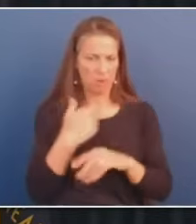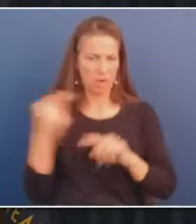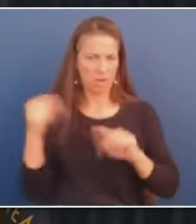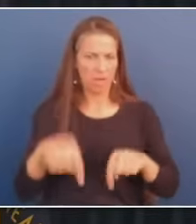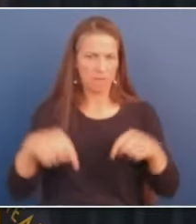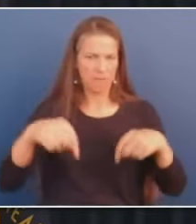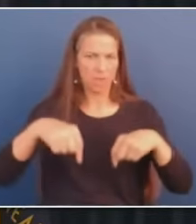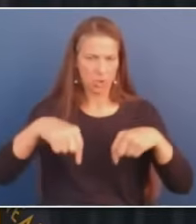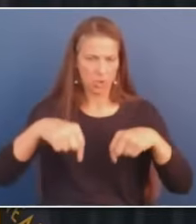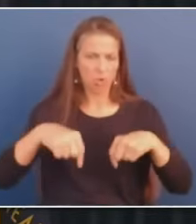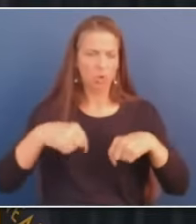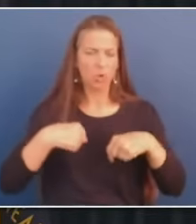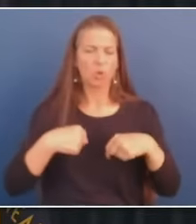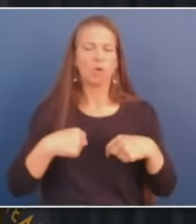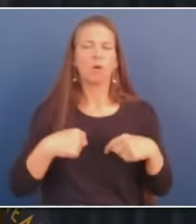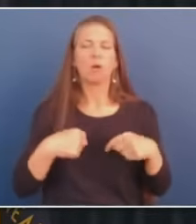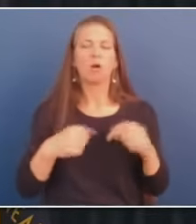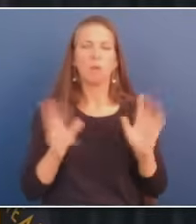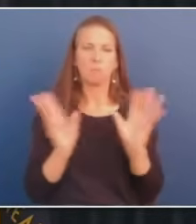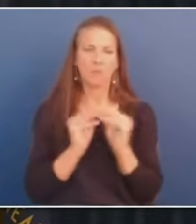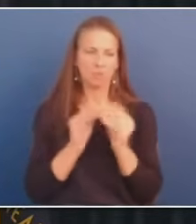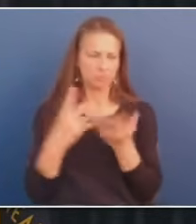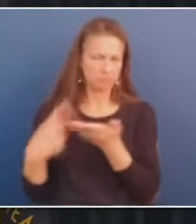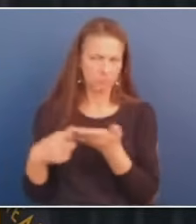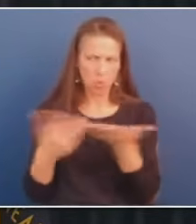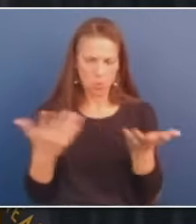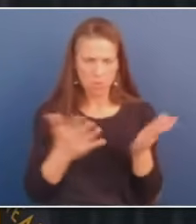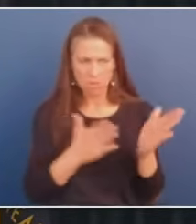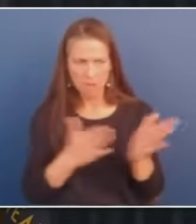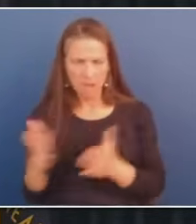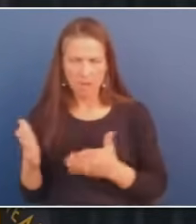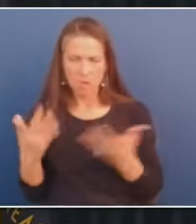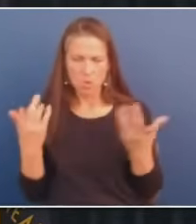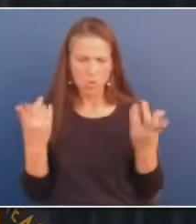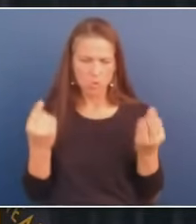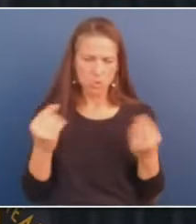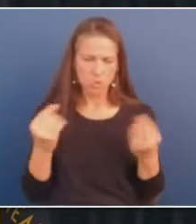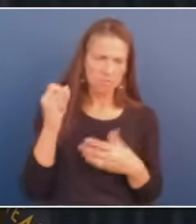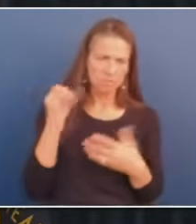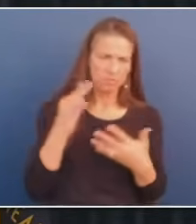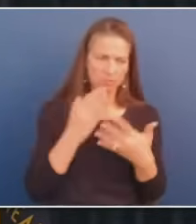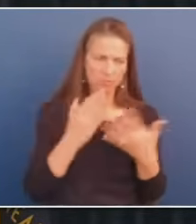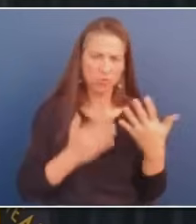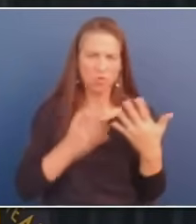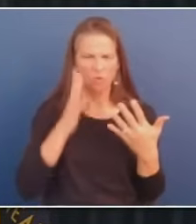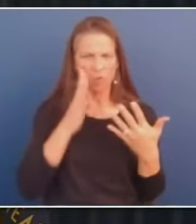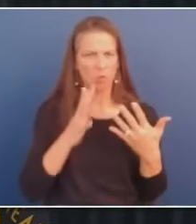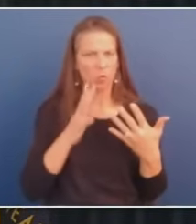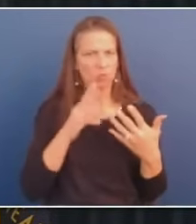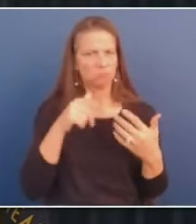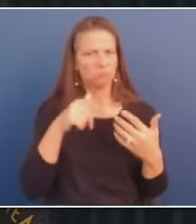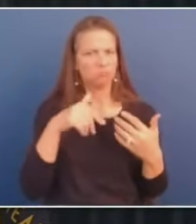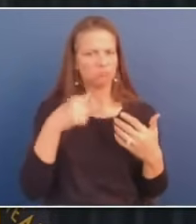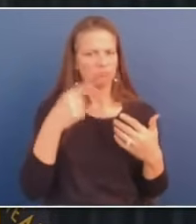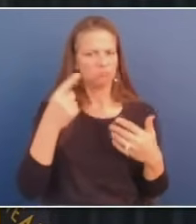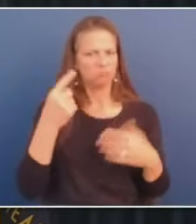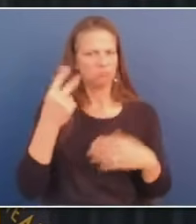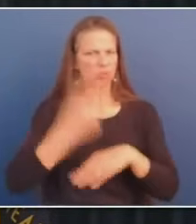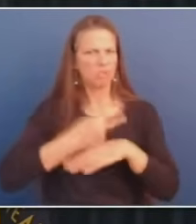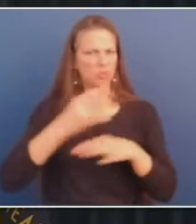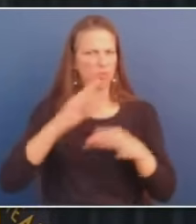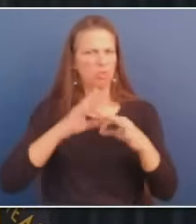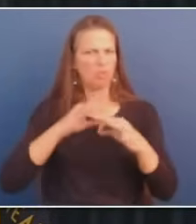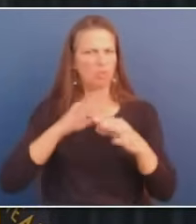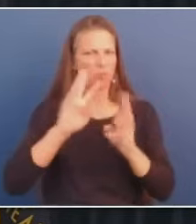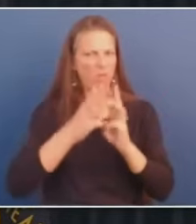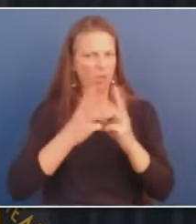event to discuss our plans and our preparation for the upcoming weather event over the next couple of days. And our